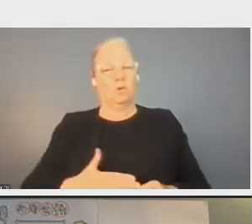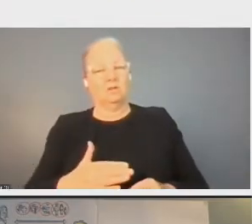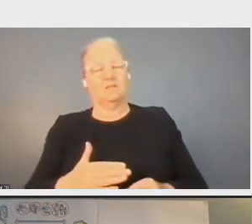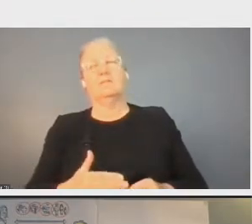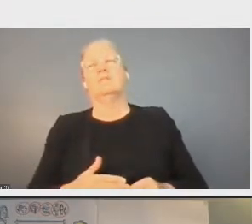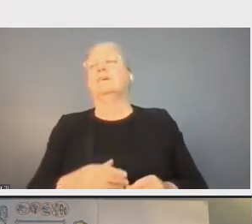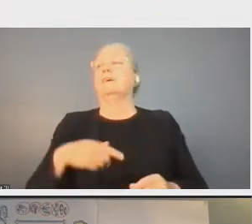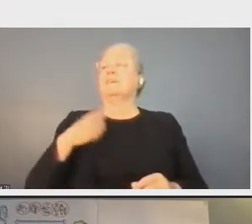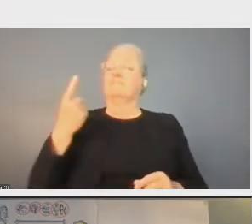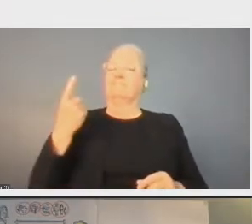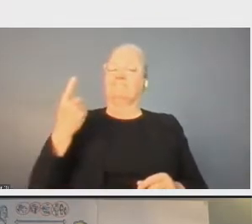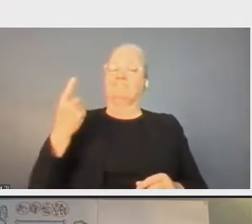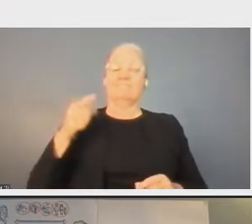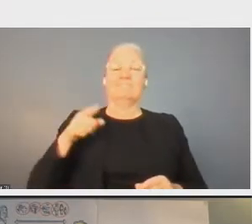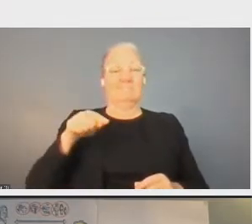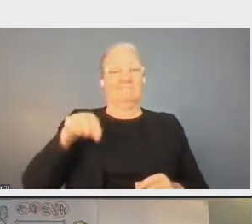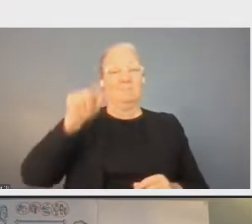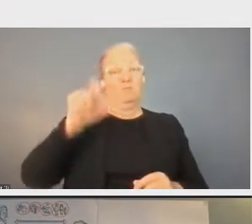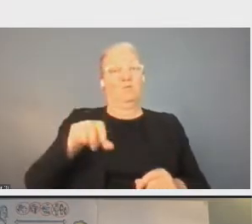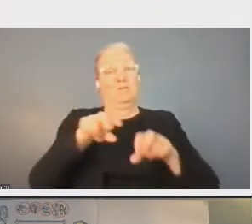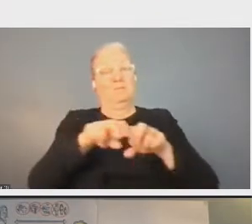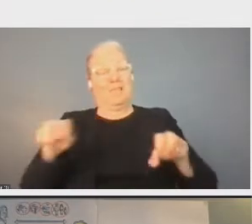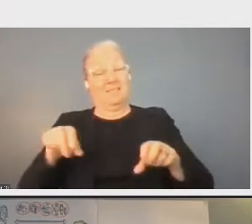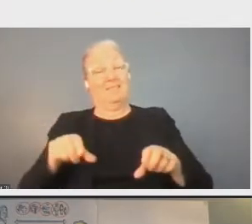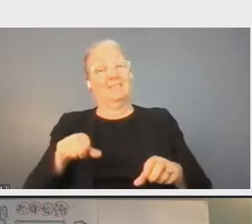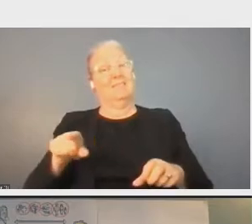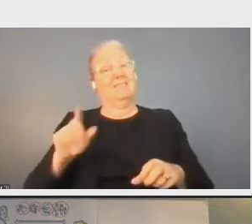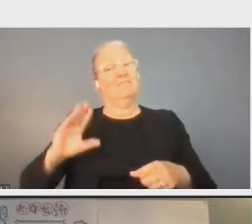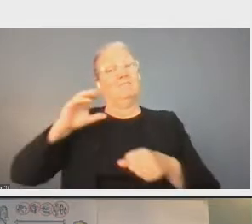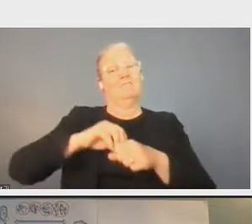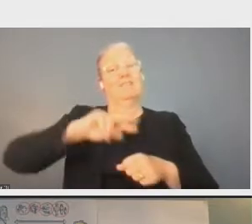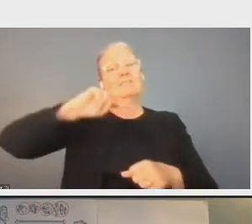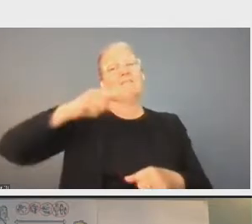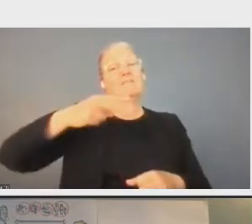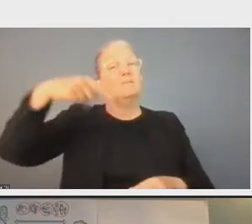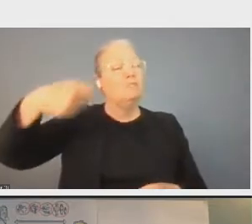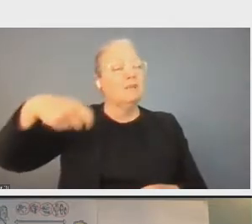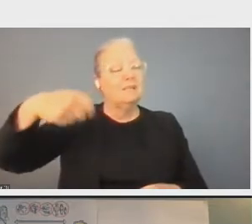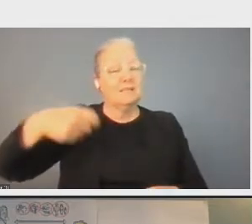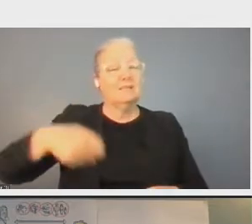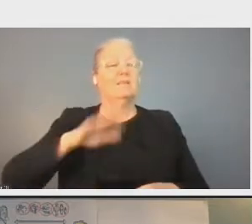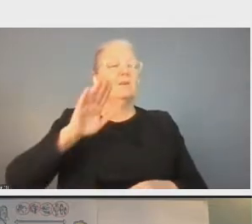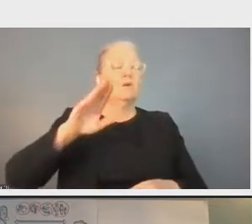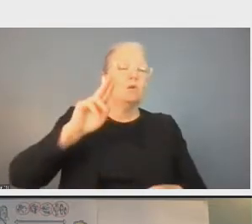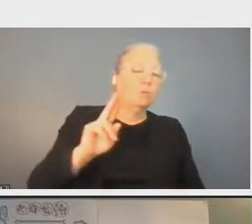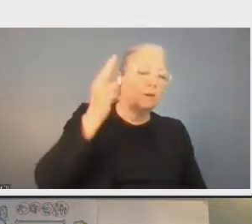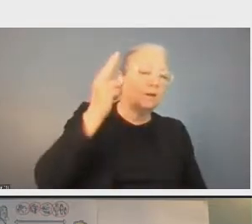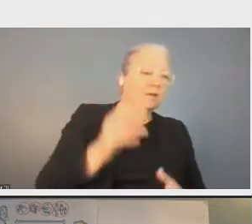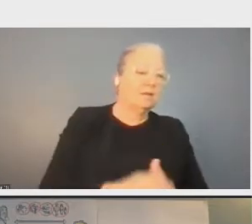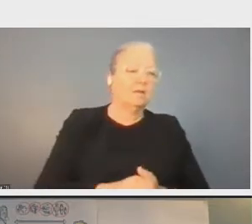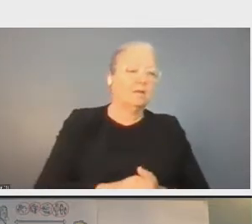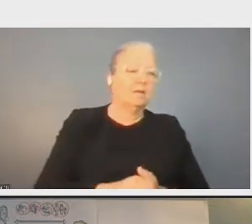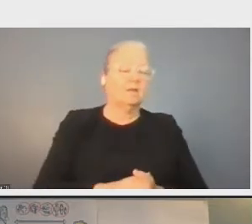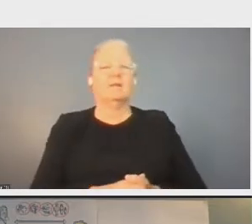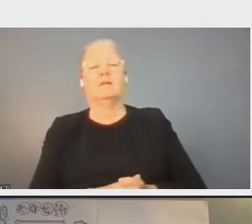organizers of this panel is also the vice president of Uruguay. Ministers, we